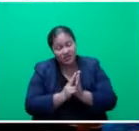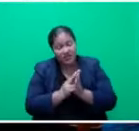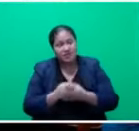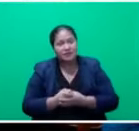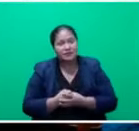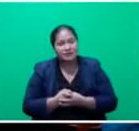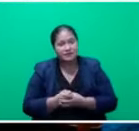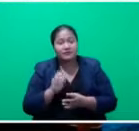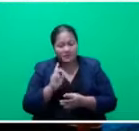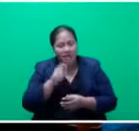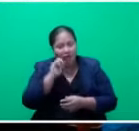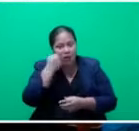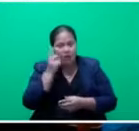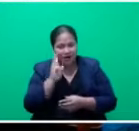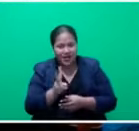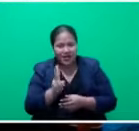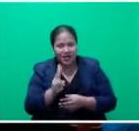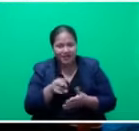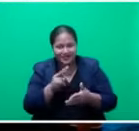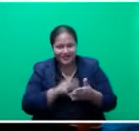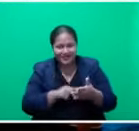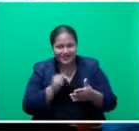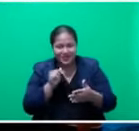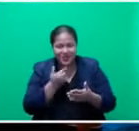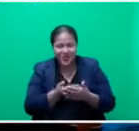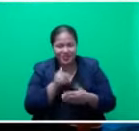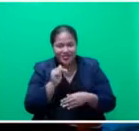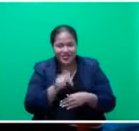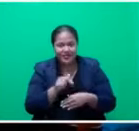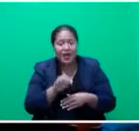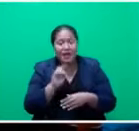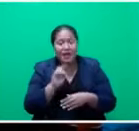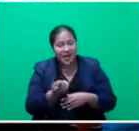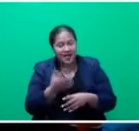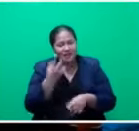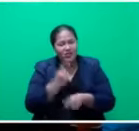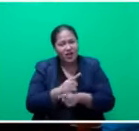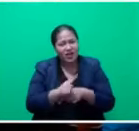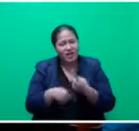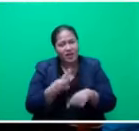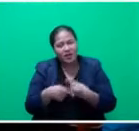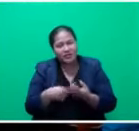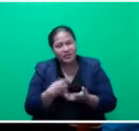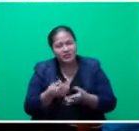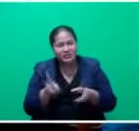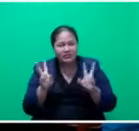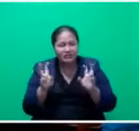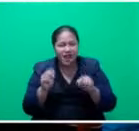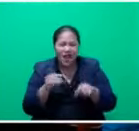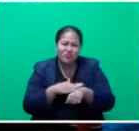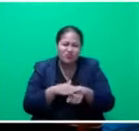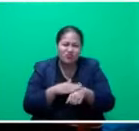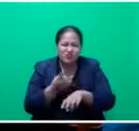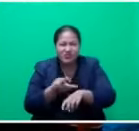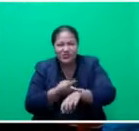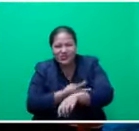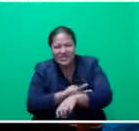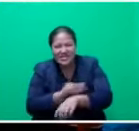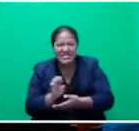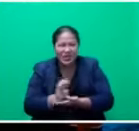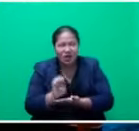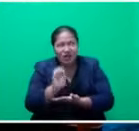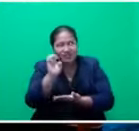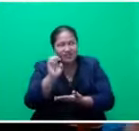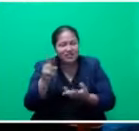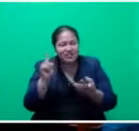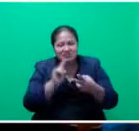back to that. Of course, it had to talk about the so-called blue-green economy. It had to talk about